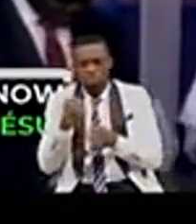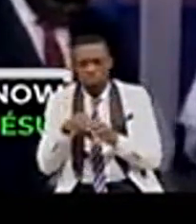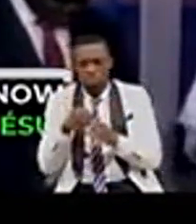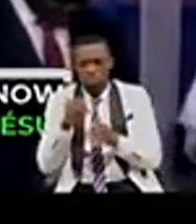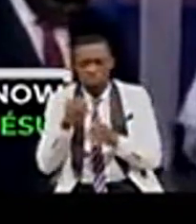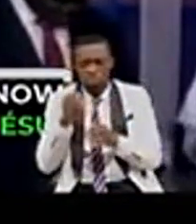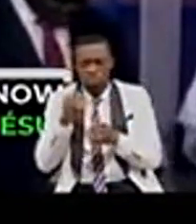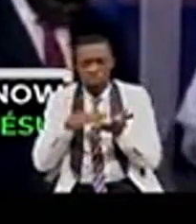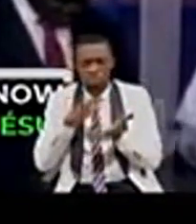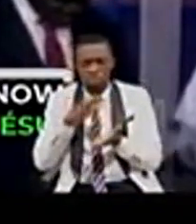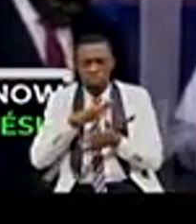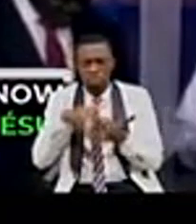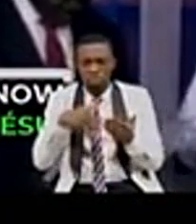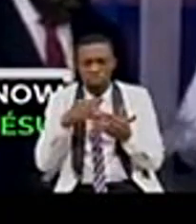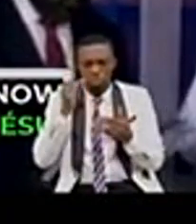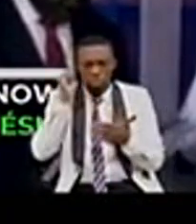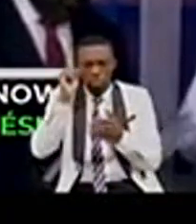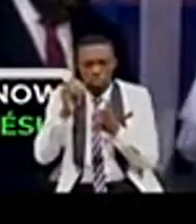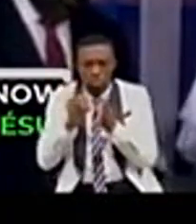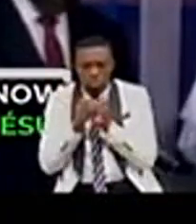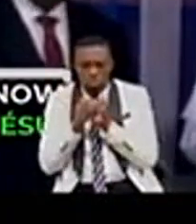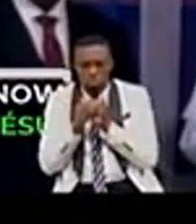own.